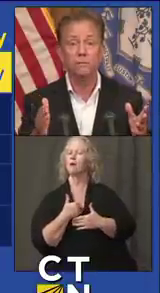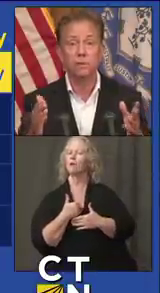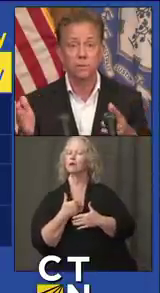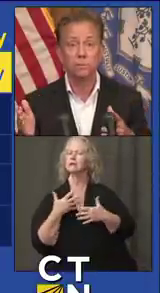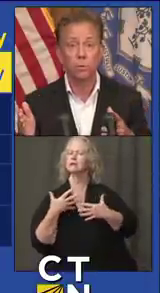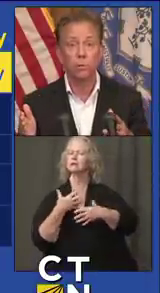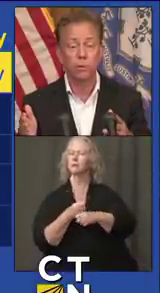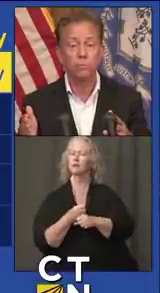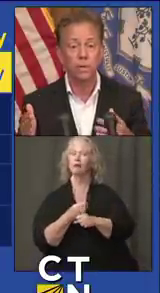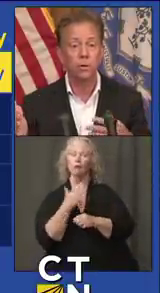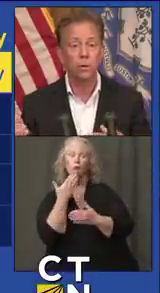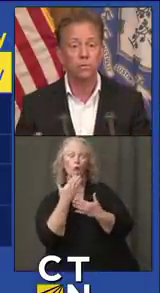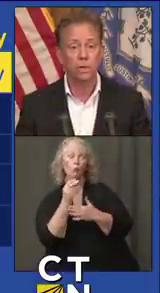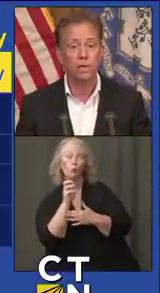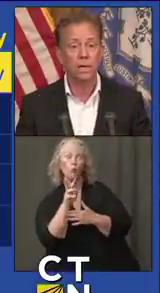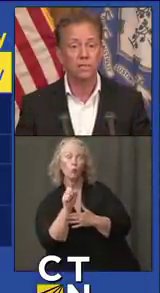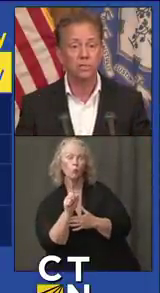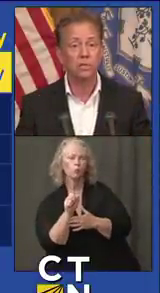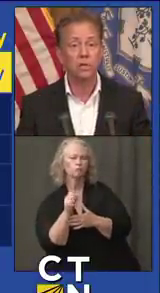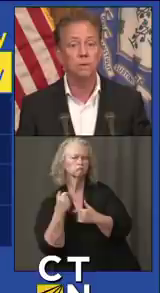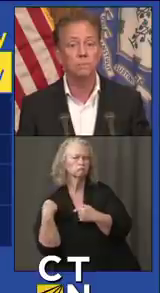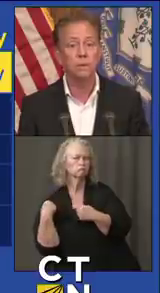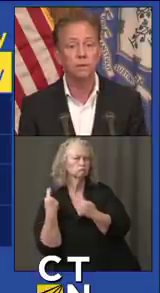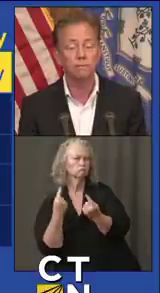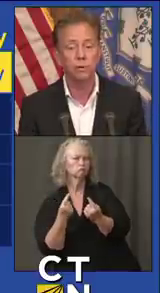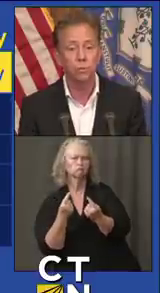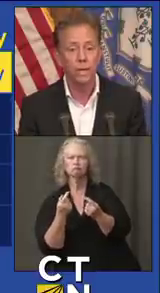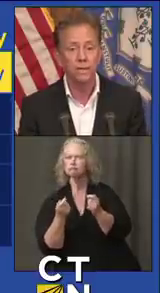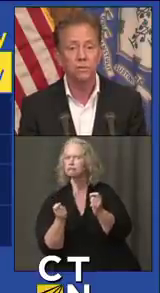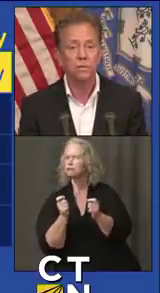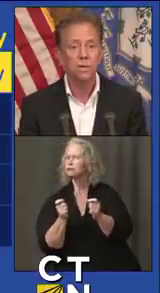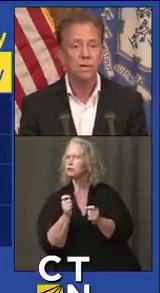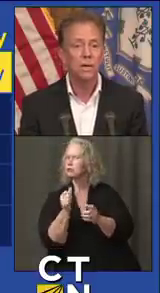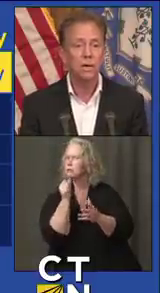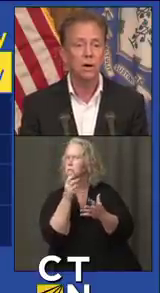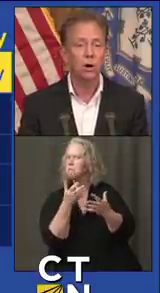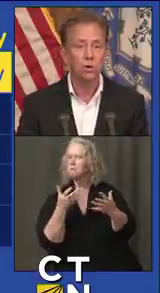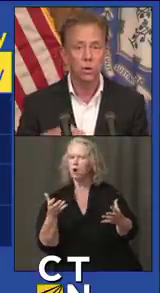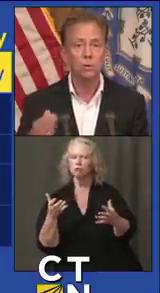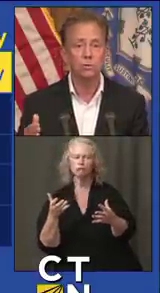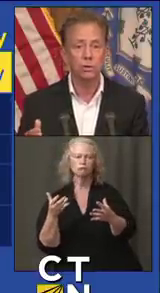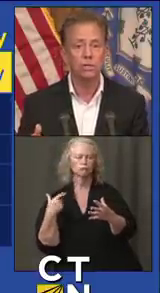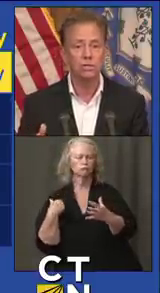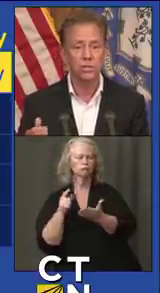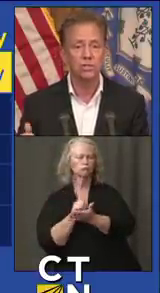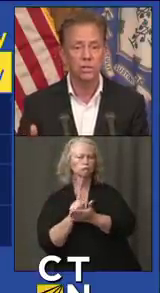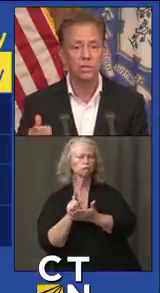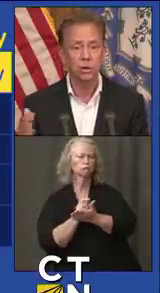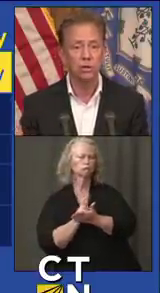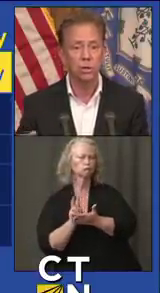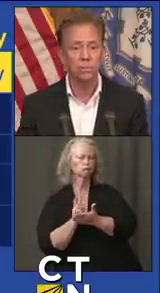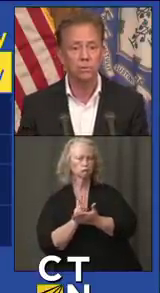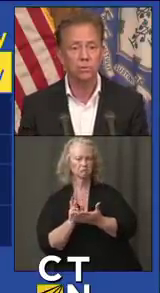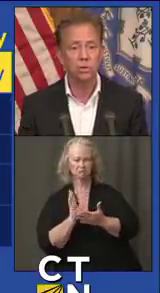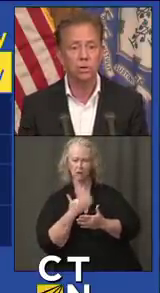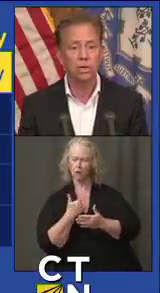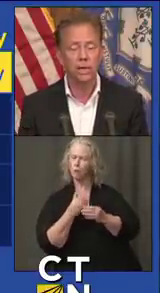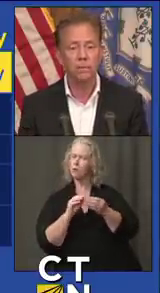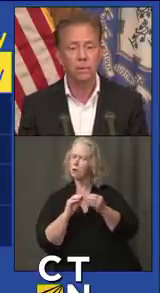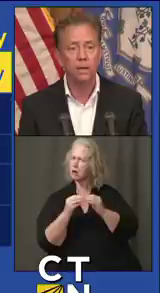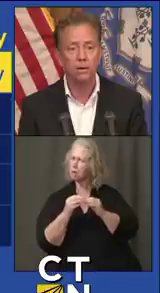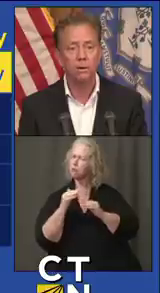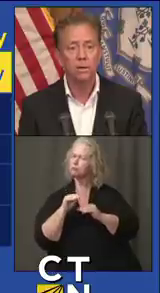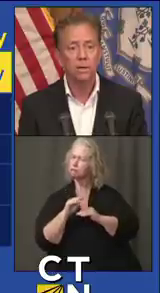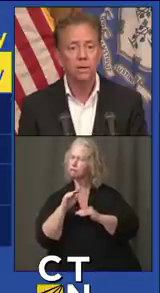big difference from where we've been over the last few weeks. Our numbers are consistent and our numbers are